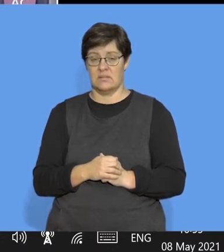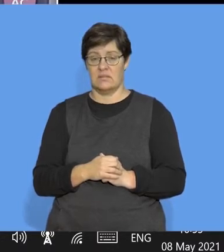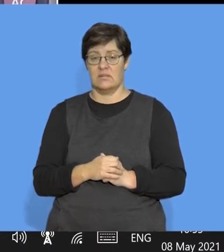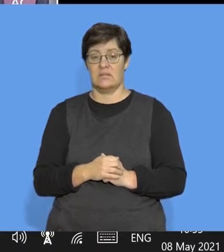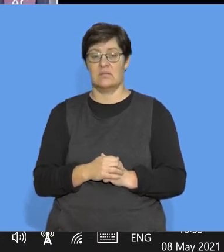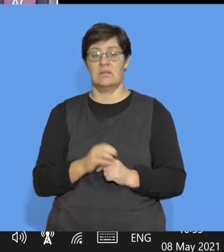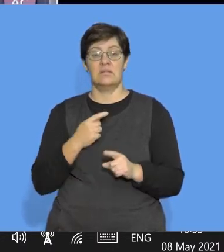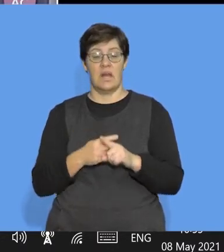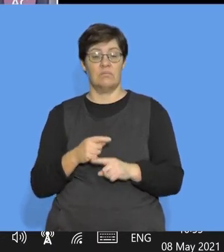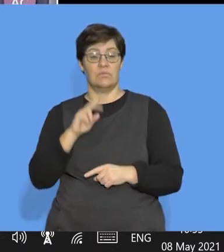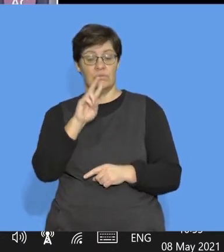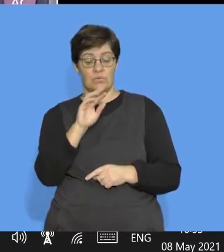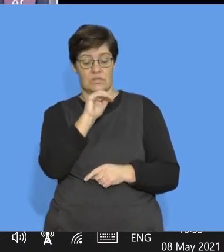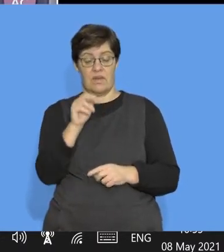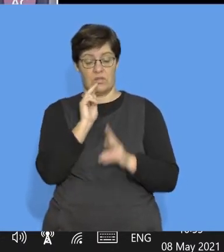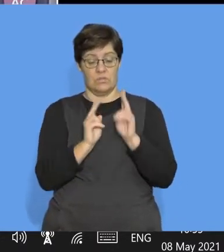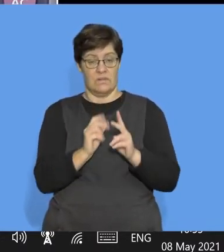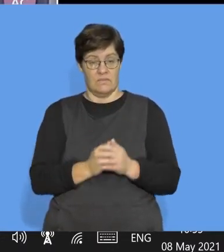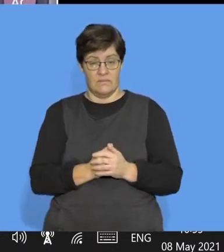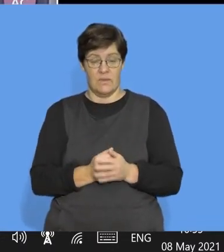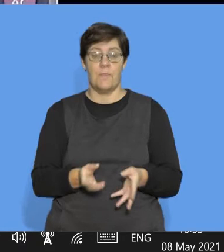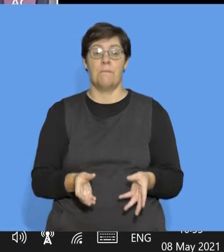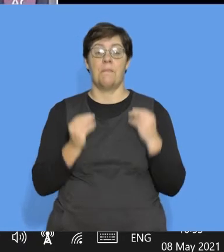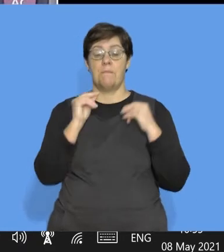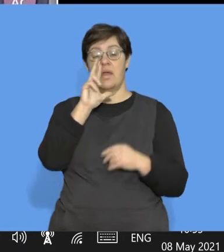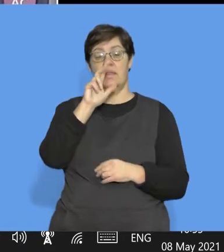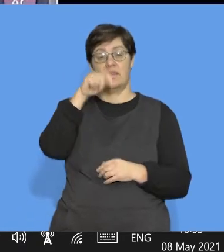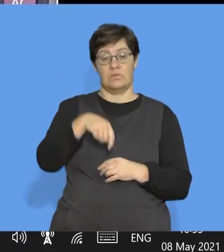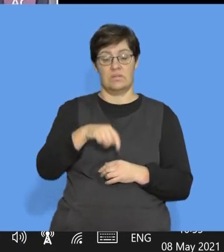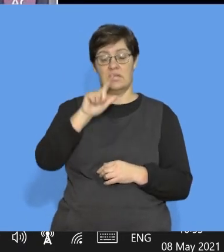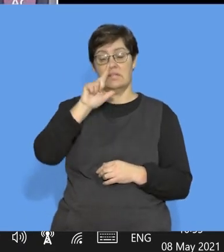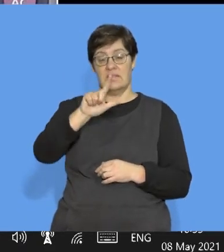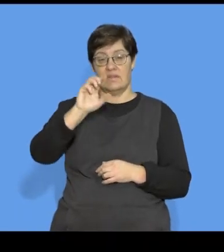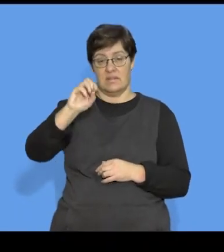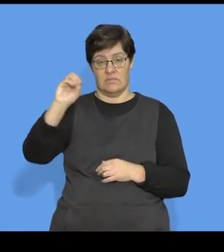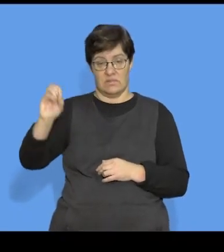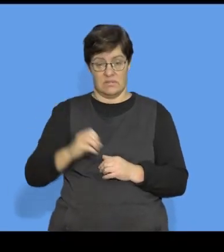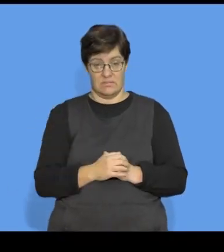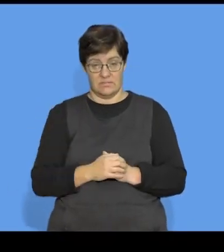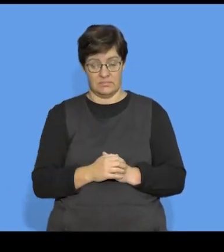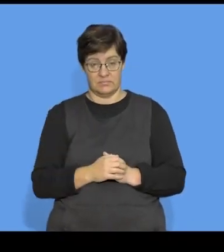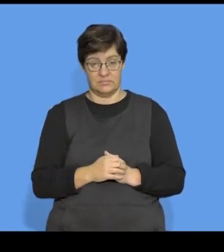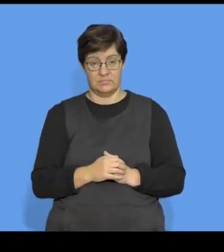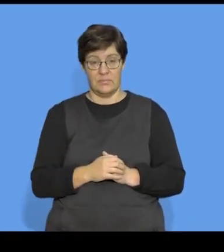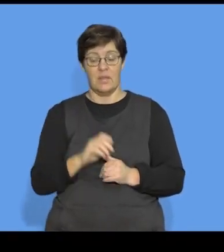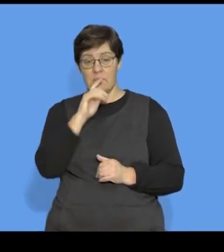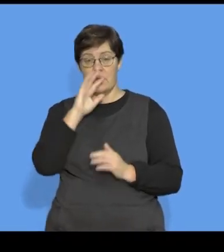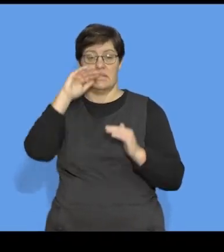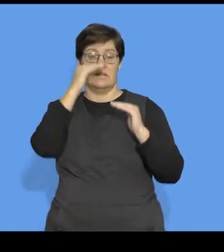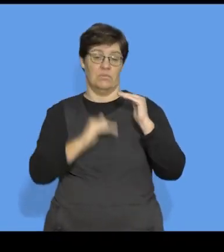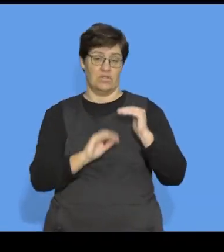times 2 divided by 12. And that will give me a figure of 8,700. Okay, so that's